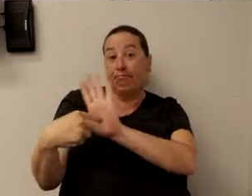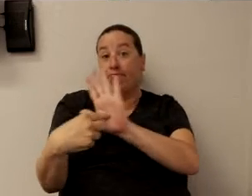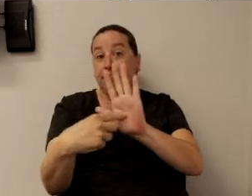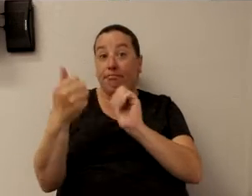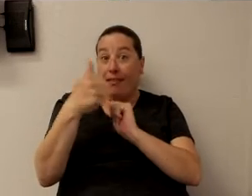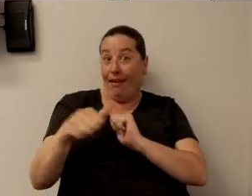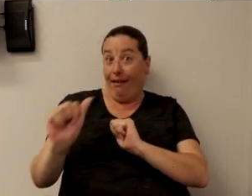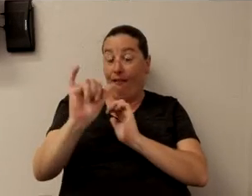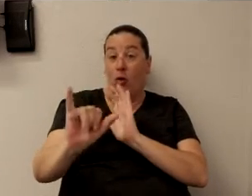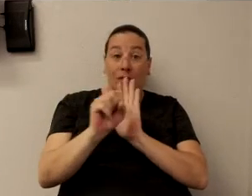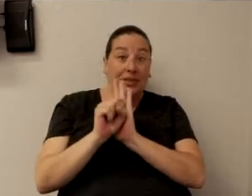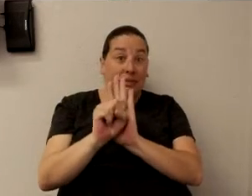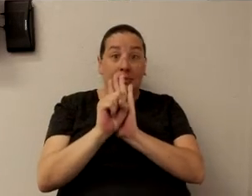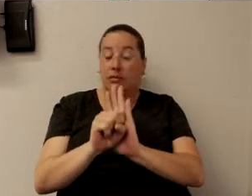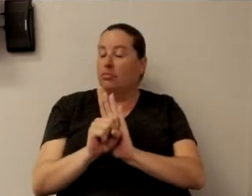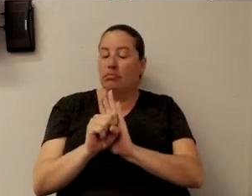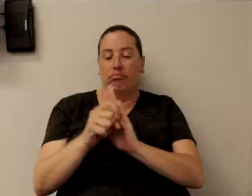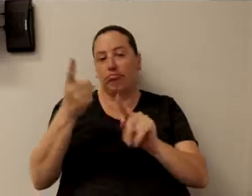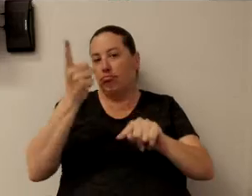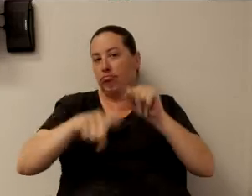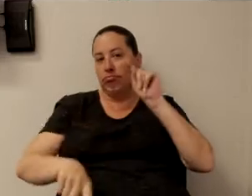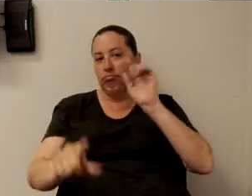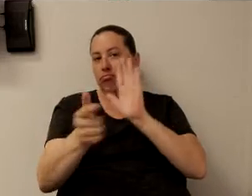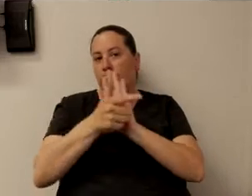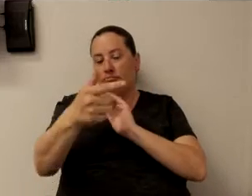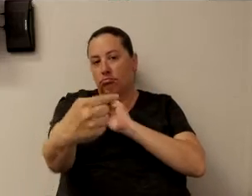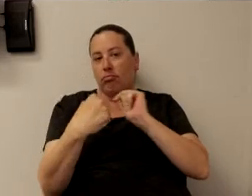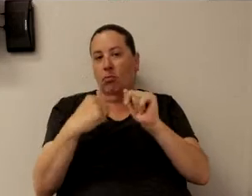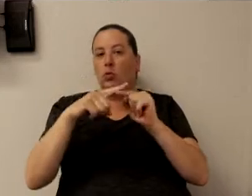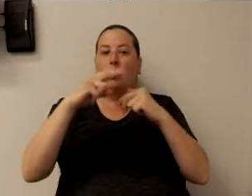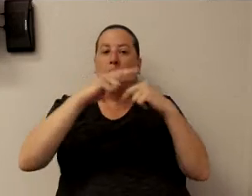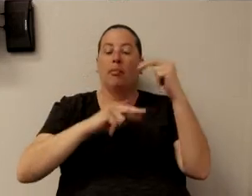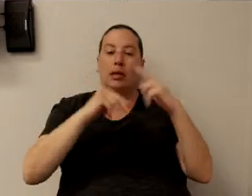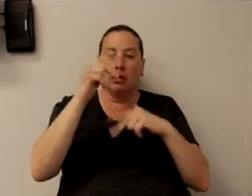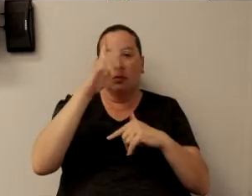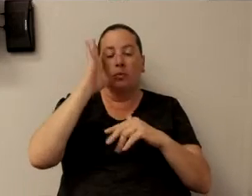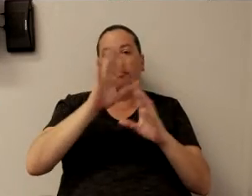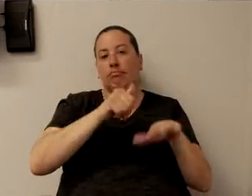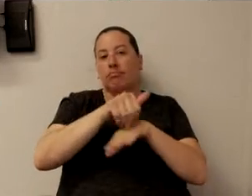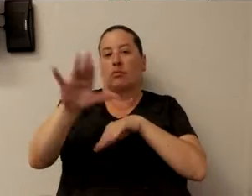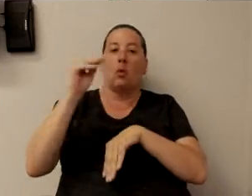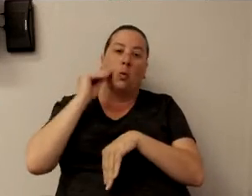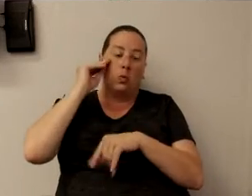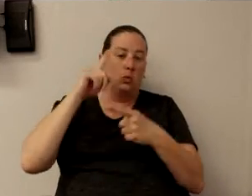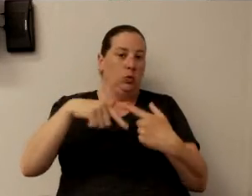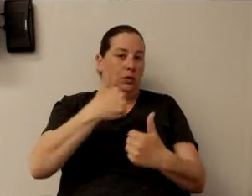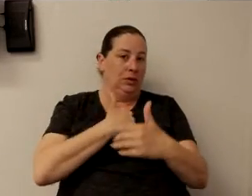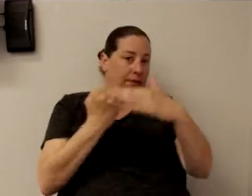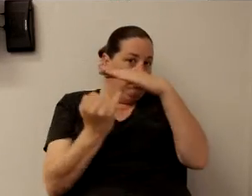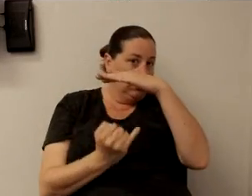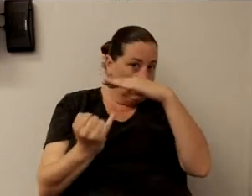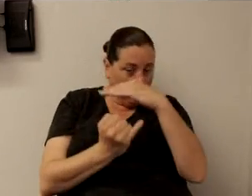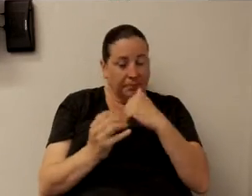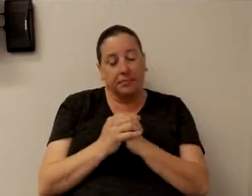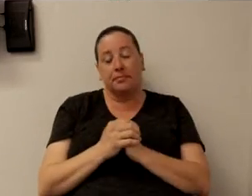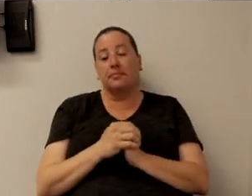symptoms, they would not come into the building and they would be sent home to quarantine as well.